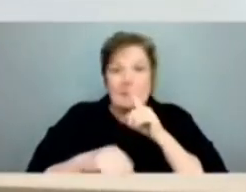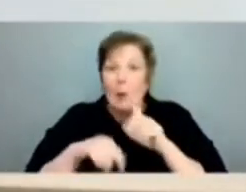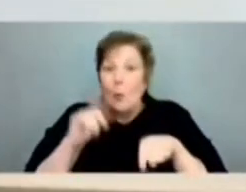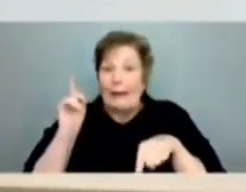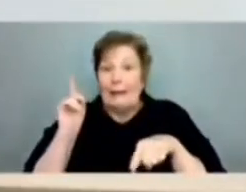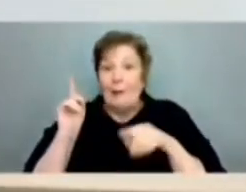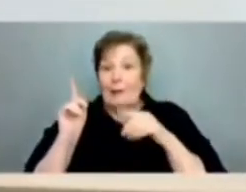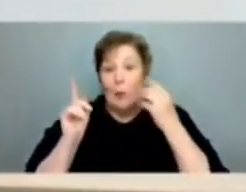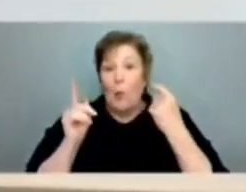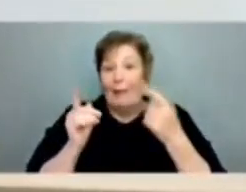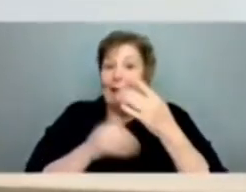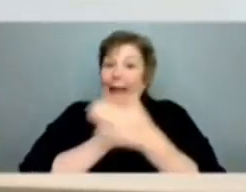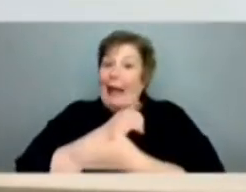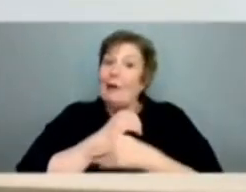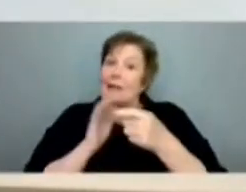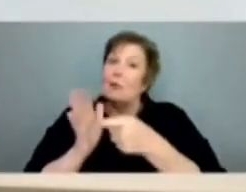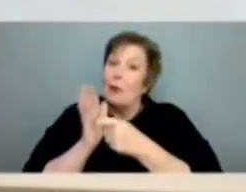required to fund.